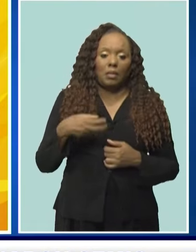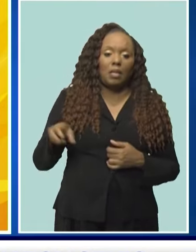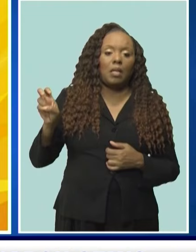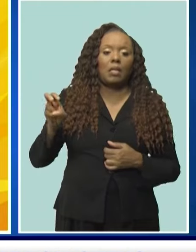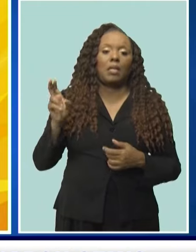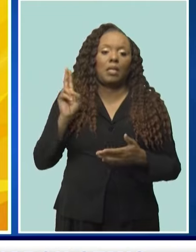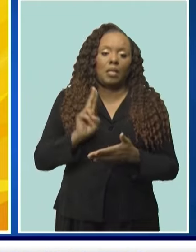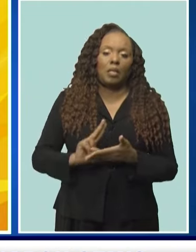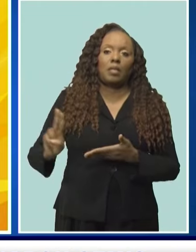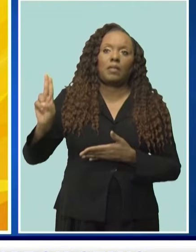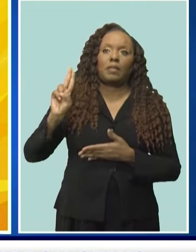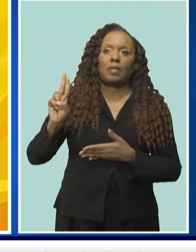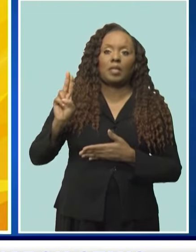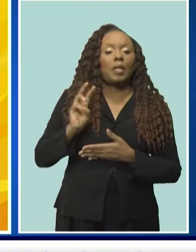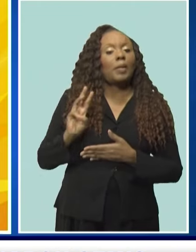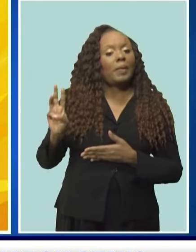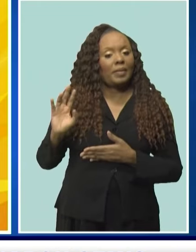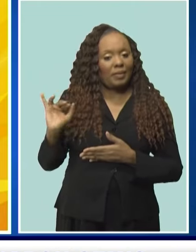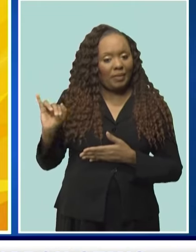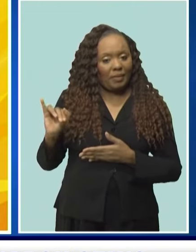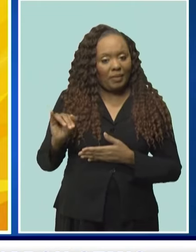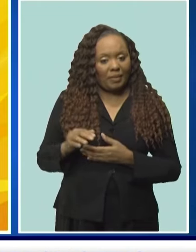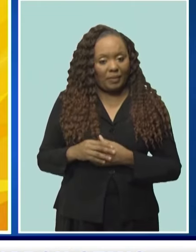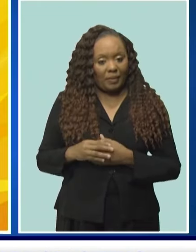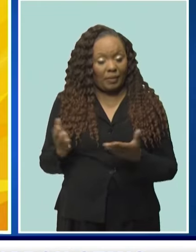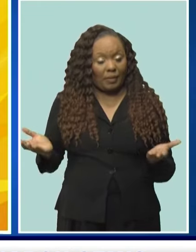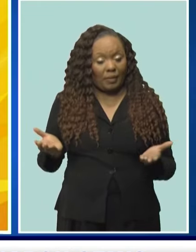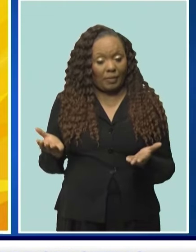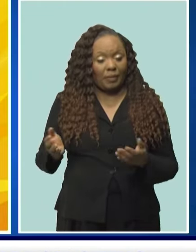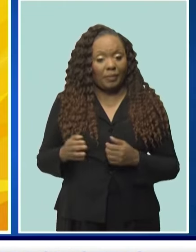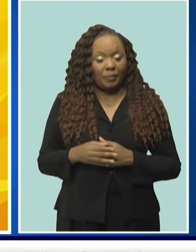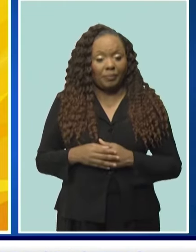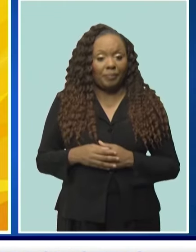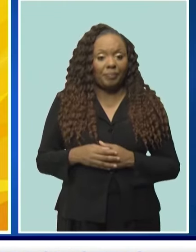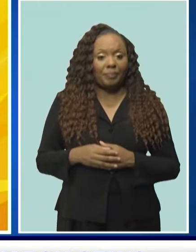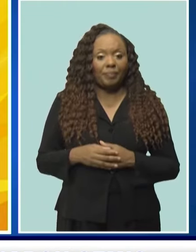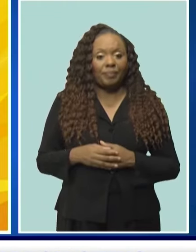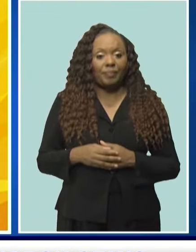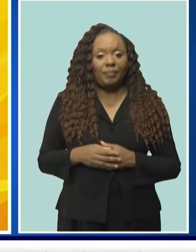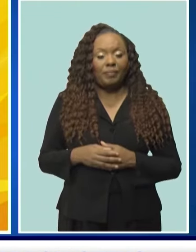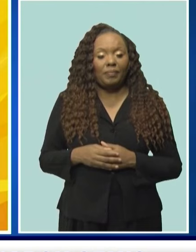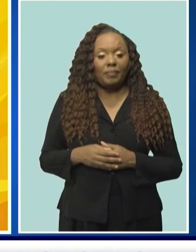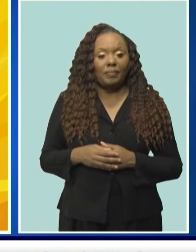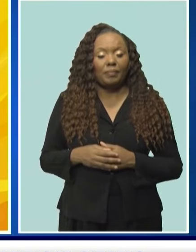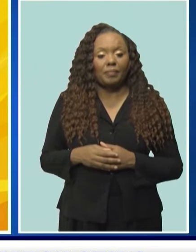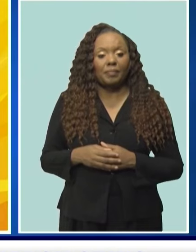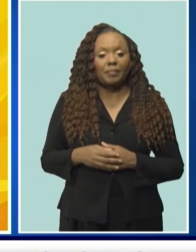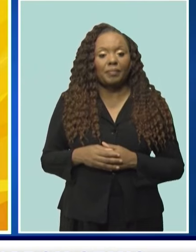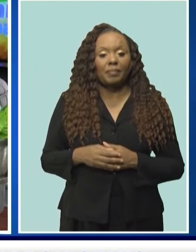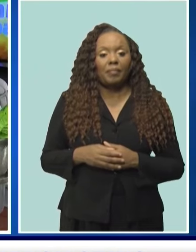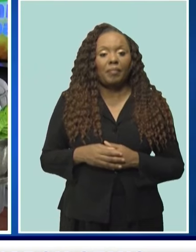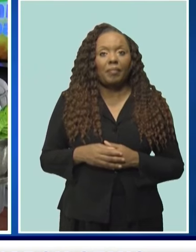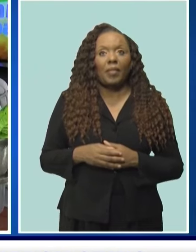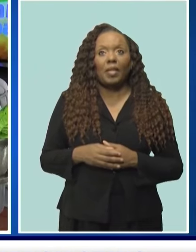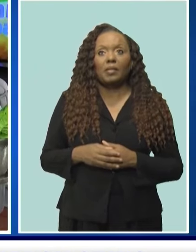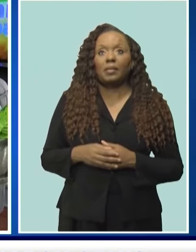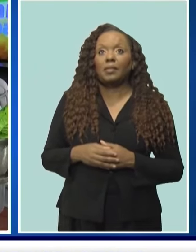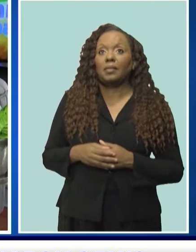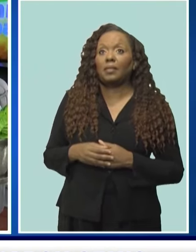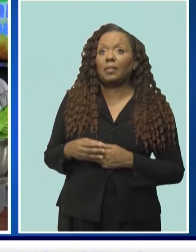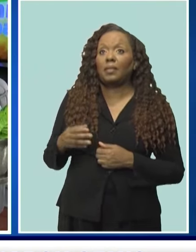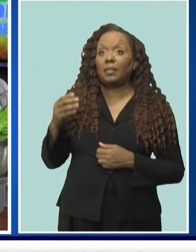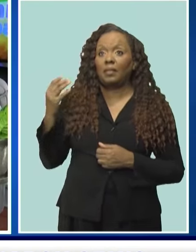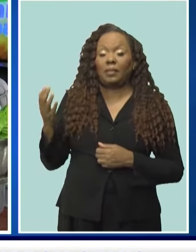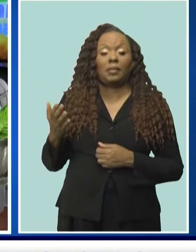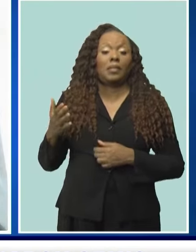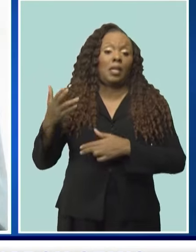the semi-finals will now be held at the University of the West Indies at Cave Hill. Due to the passing of